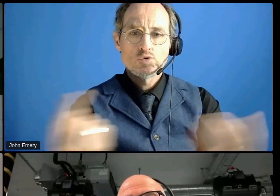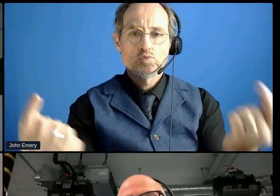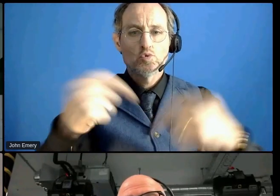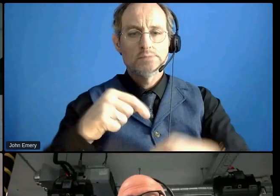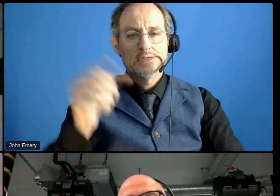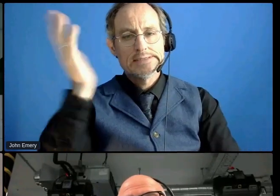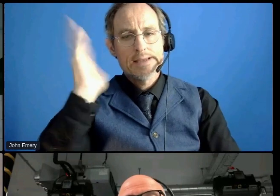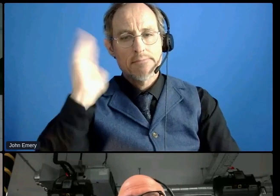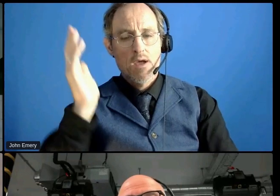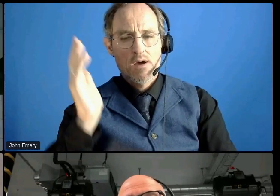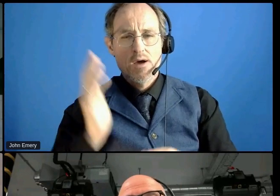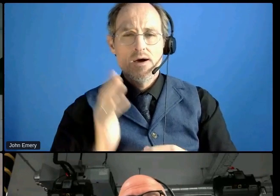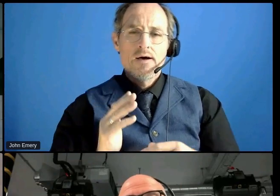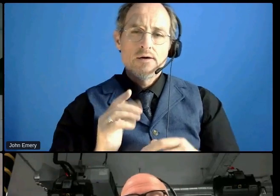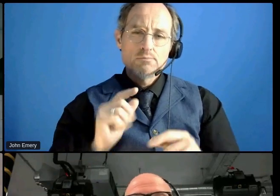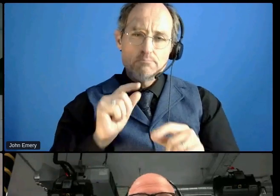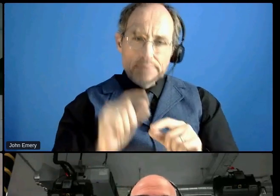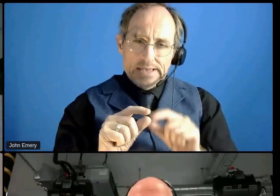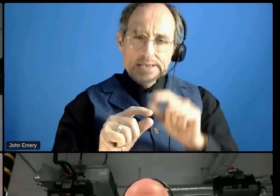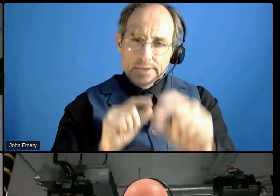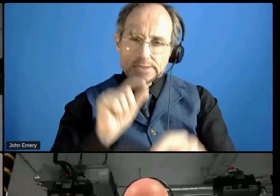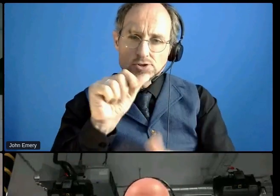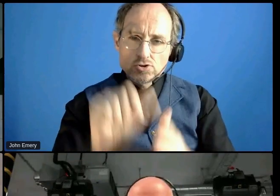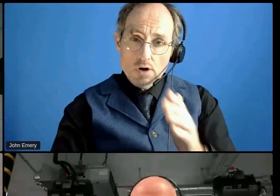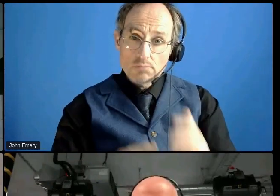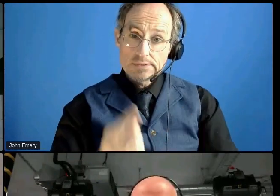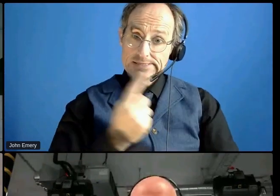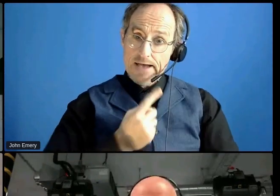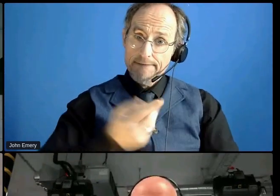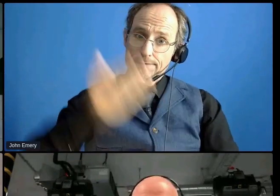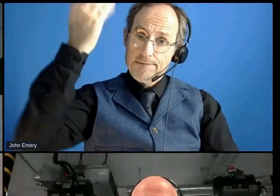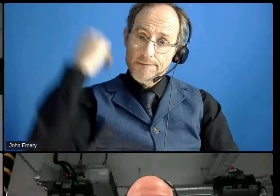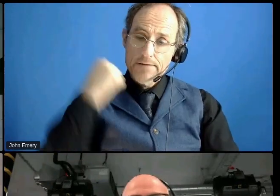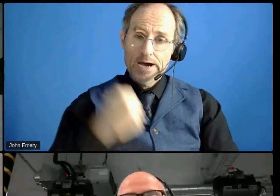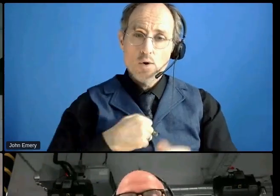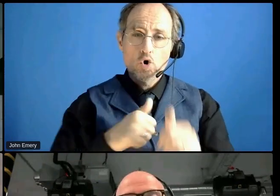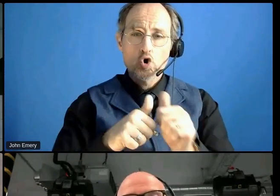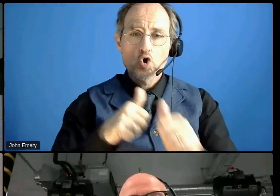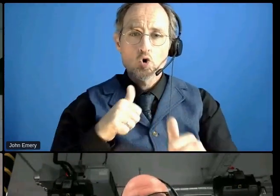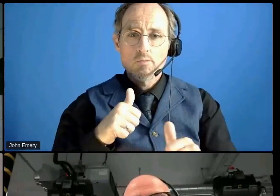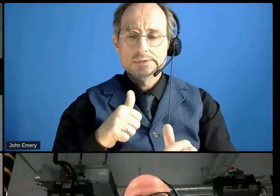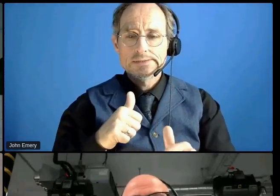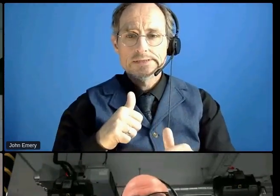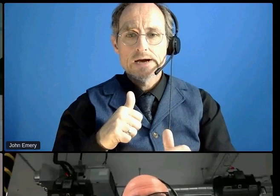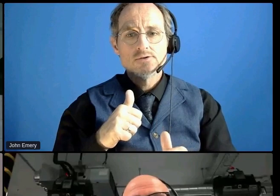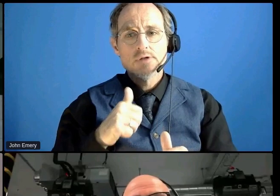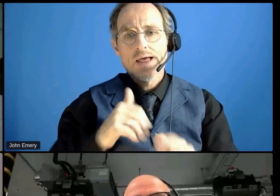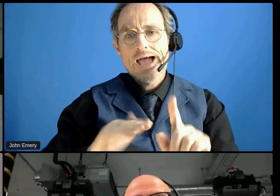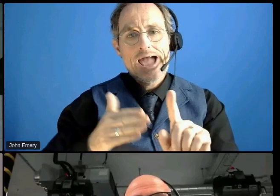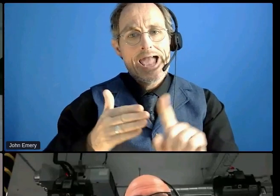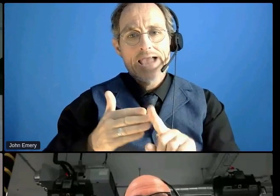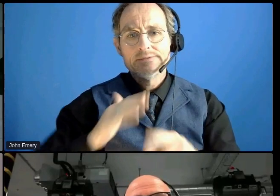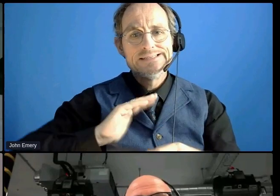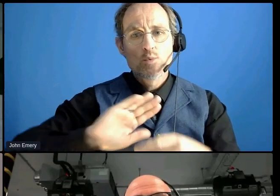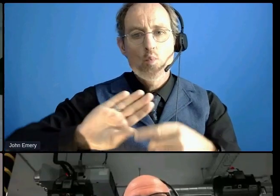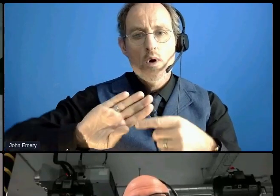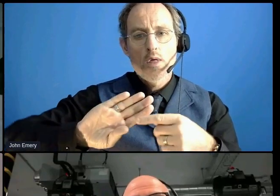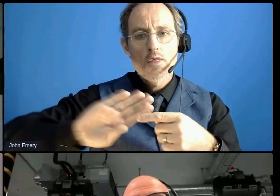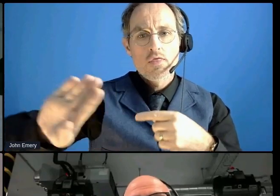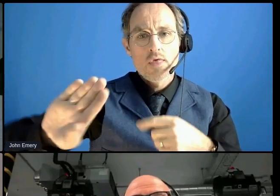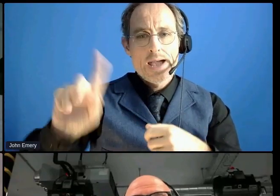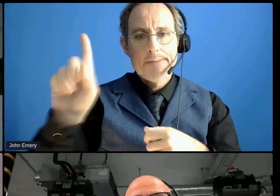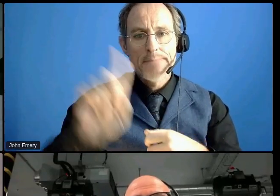really lovely. And we have just redone our search controls as well. So anyone listening, please go on and test them out. And if there's any problems,